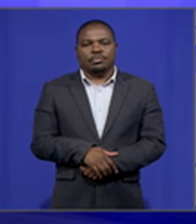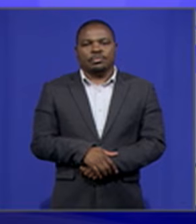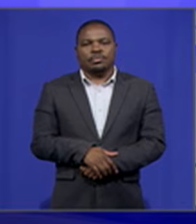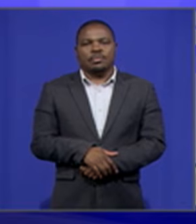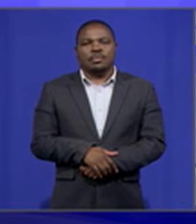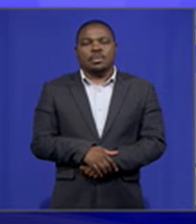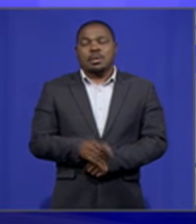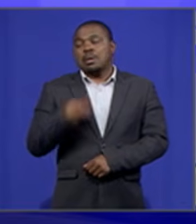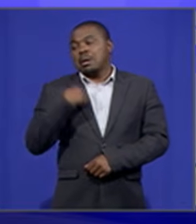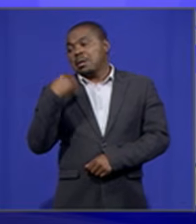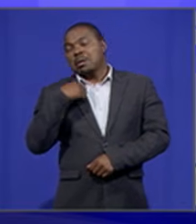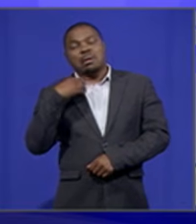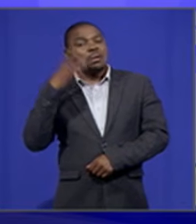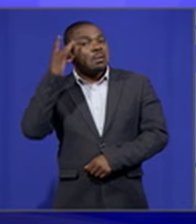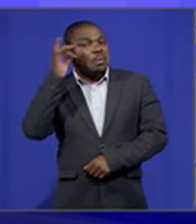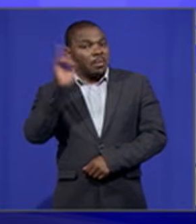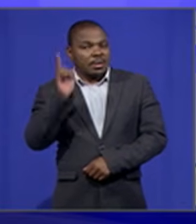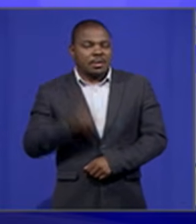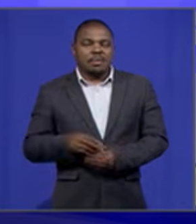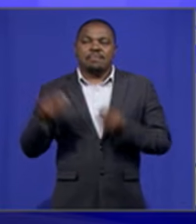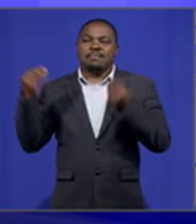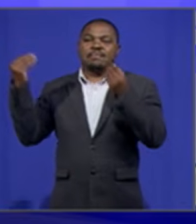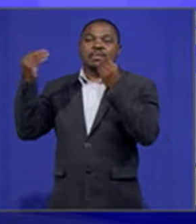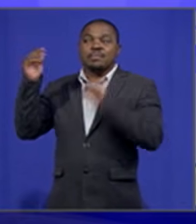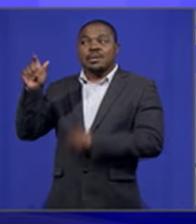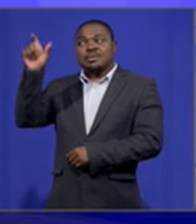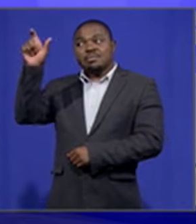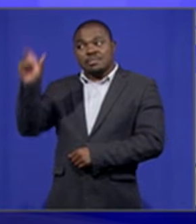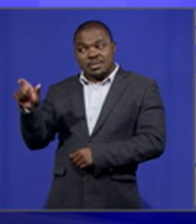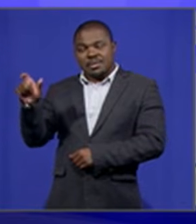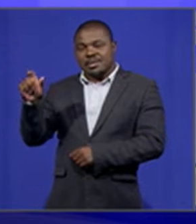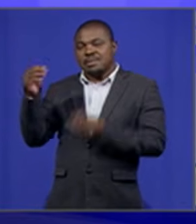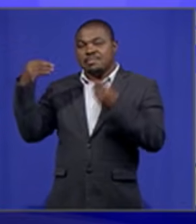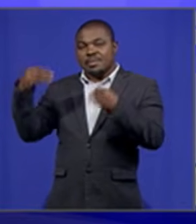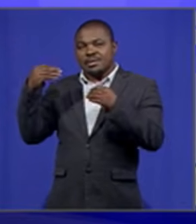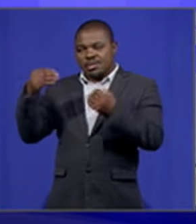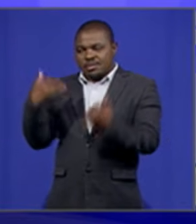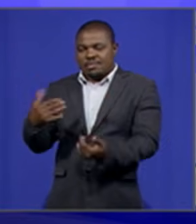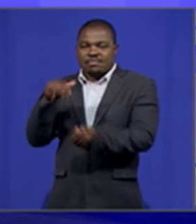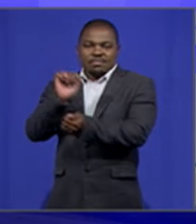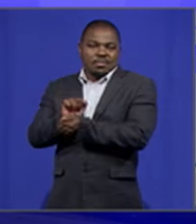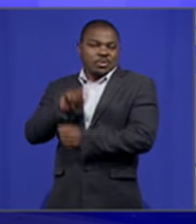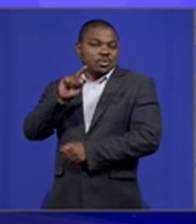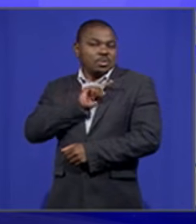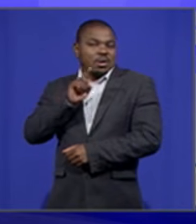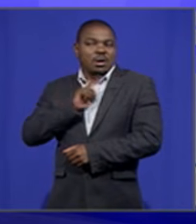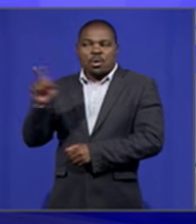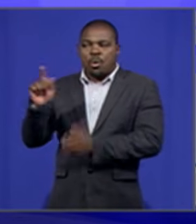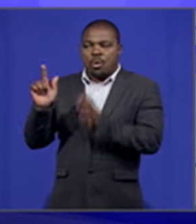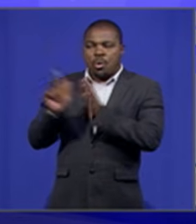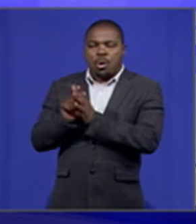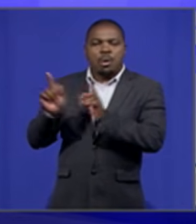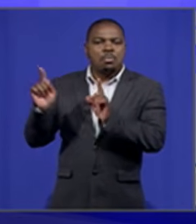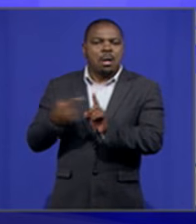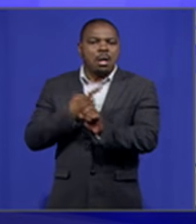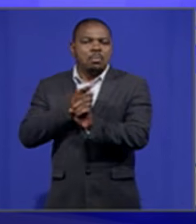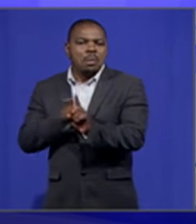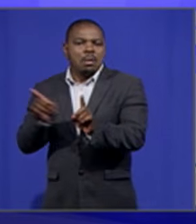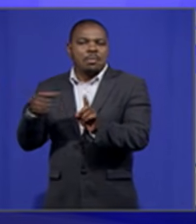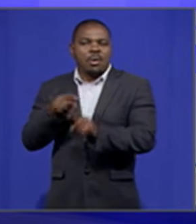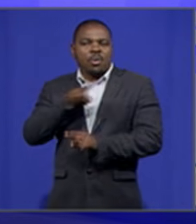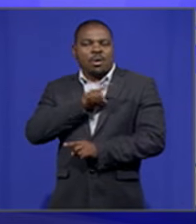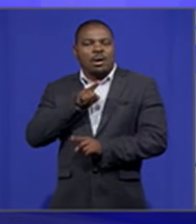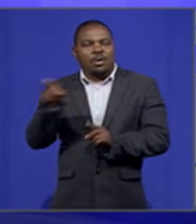Tša bjalo di re rakgwebo wa go tsebega o golegilwe mathapameng a lehono ka molato wa go šitiša toka go phetagala morago ga go dira eke